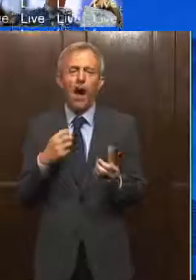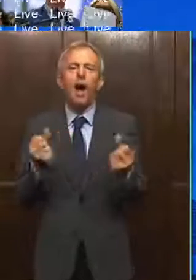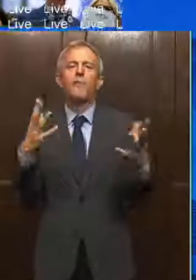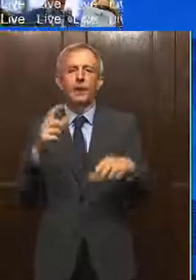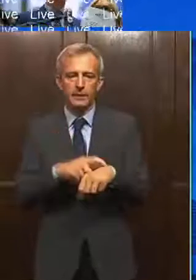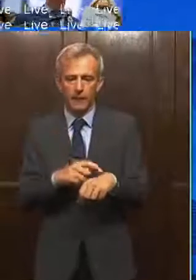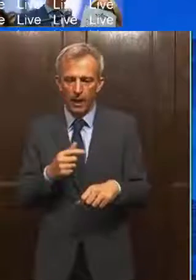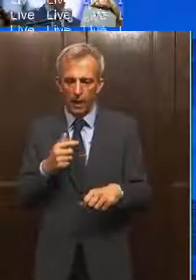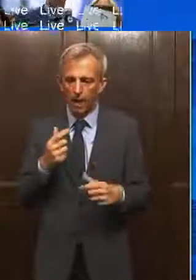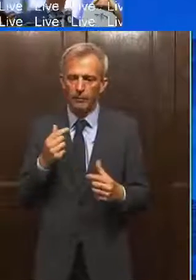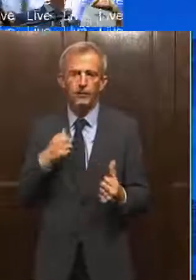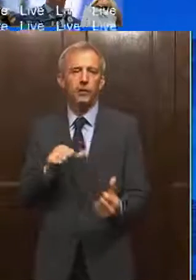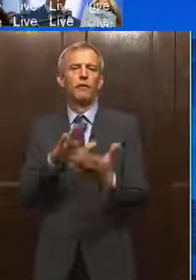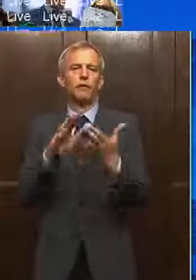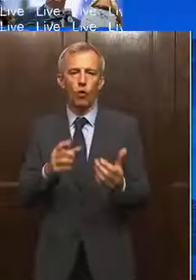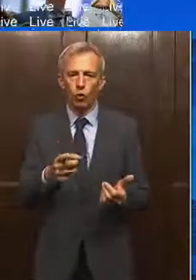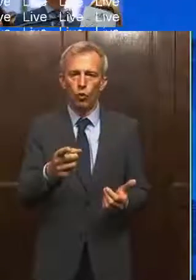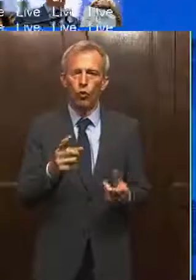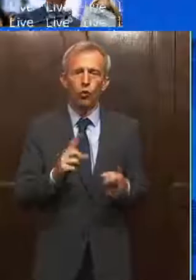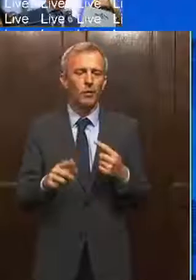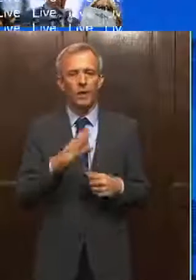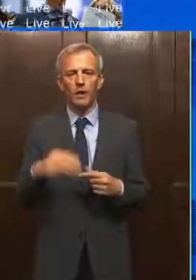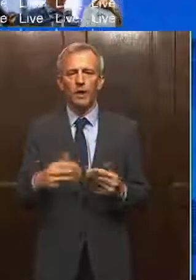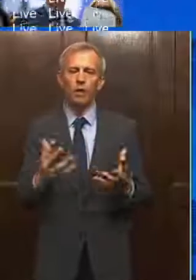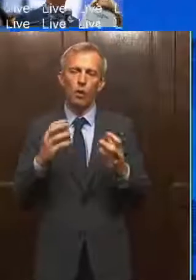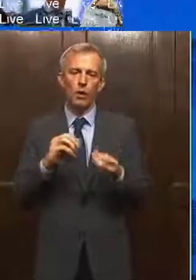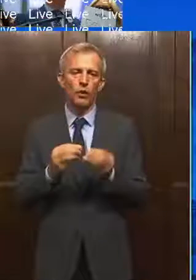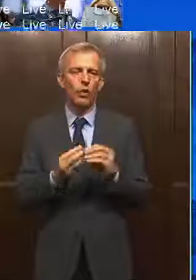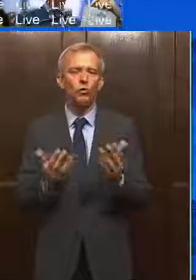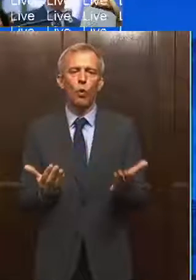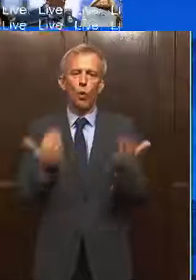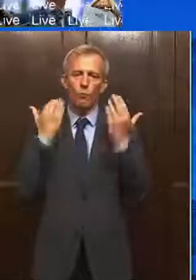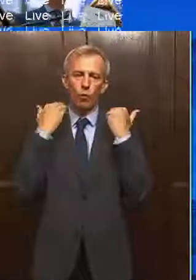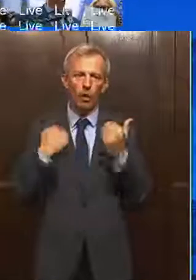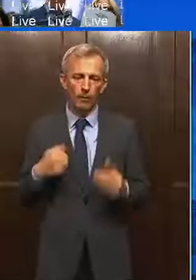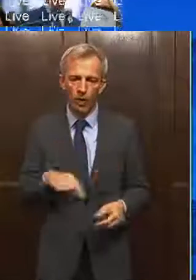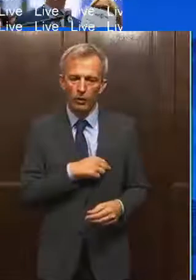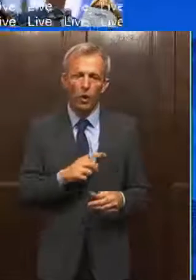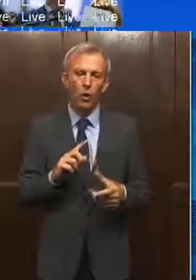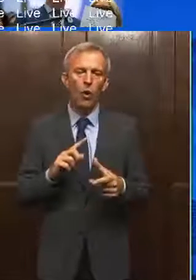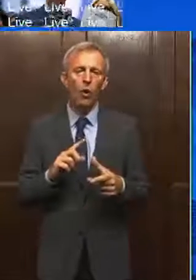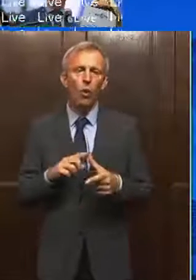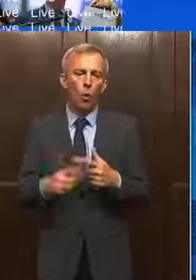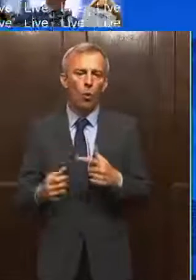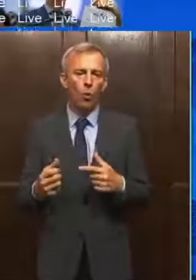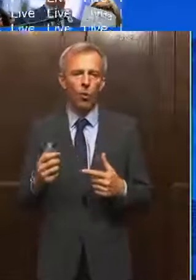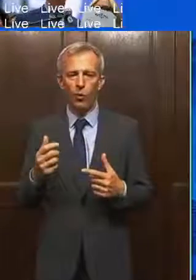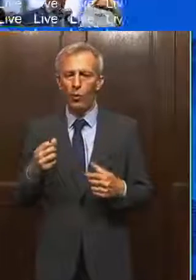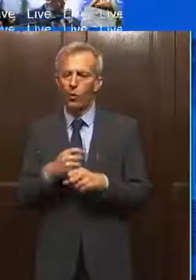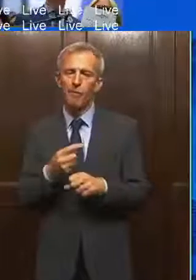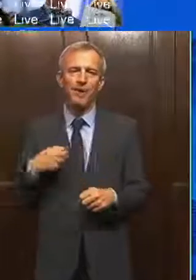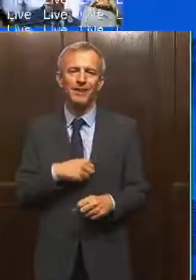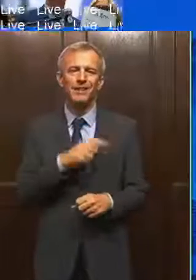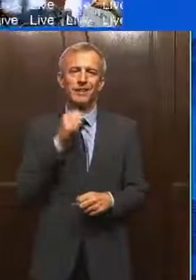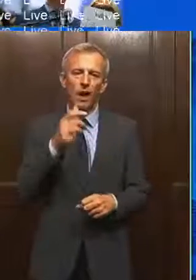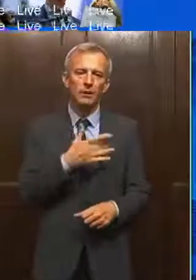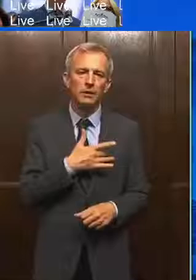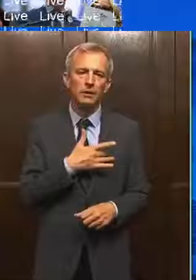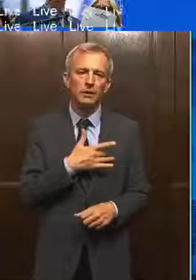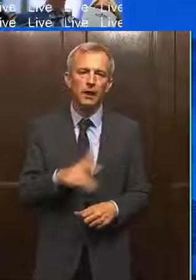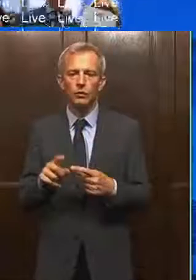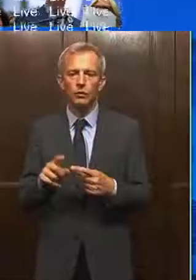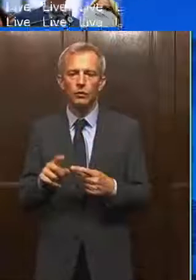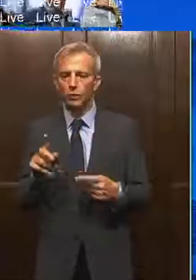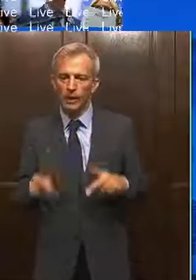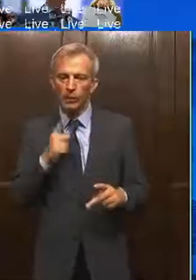you. But I never want those numbers to overwhelm us or to desensitize us to families that are suffering and loved ones